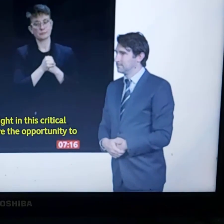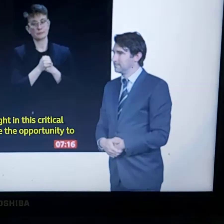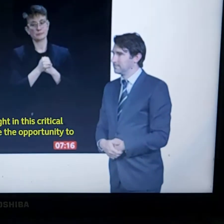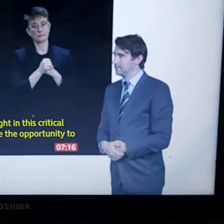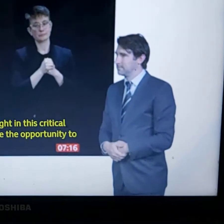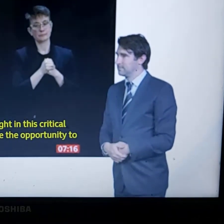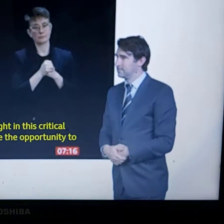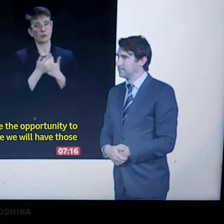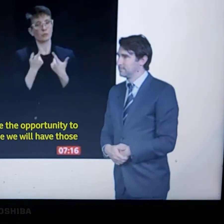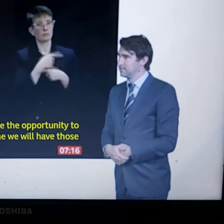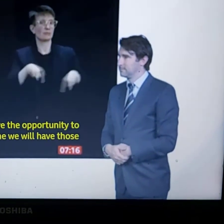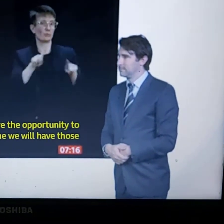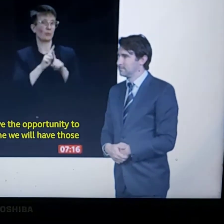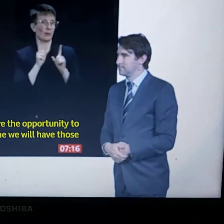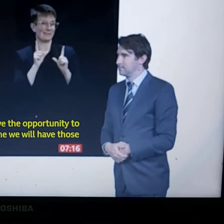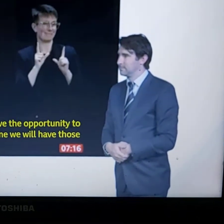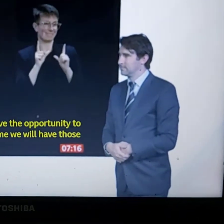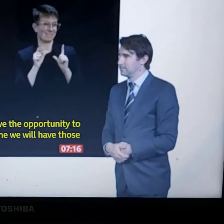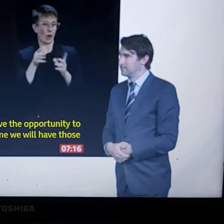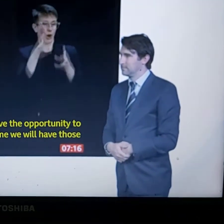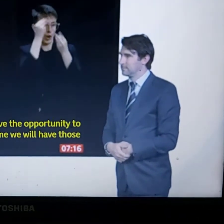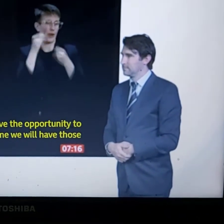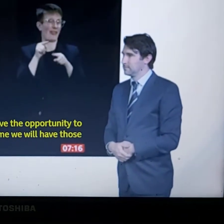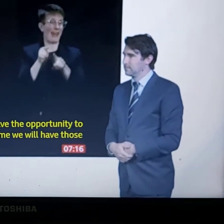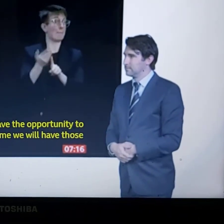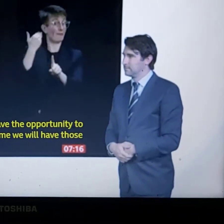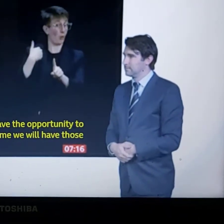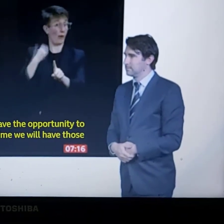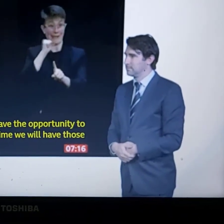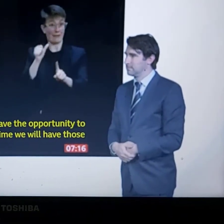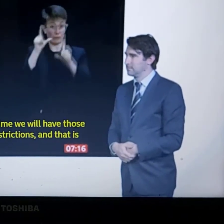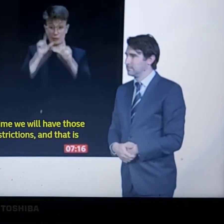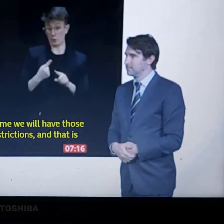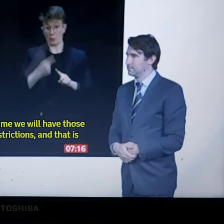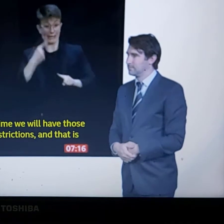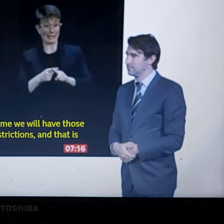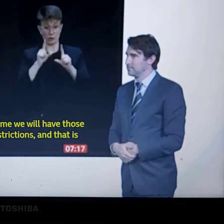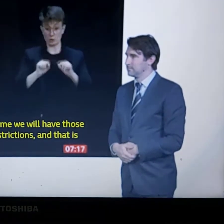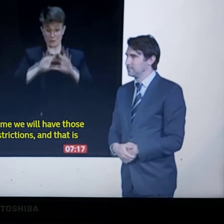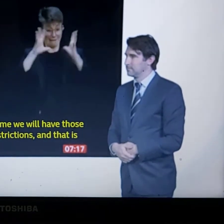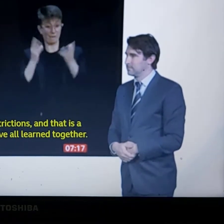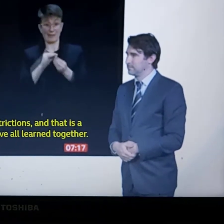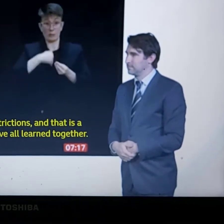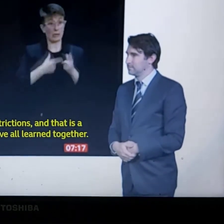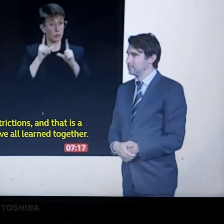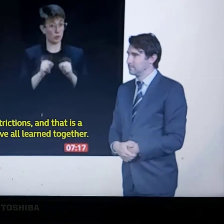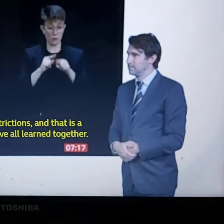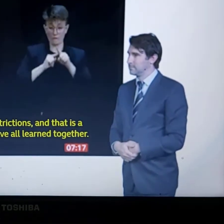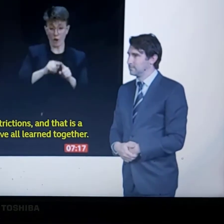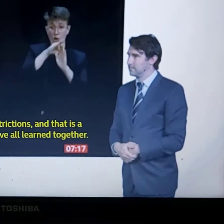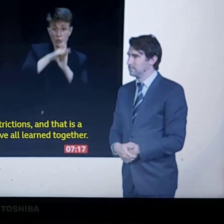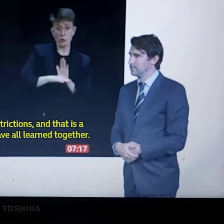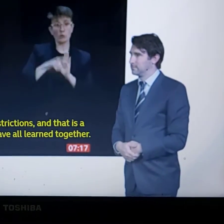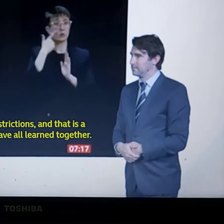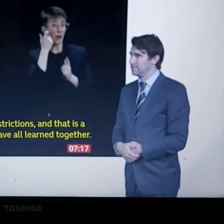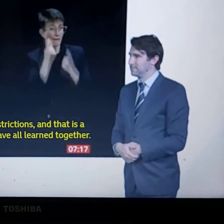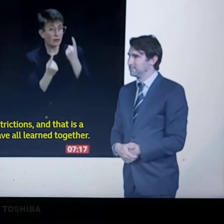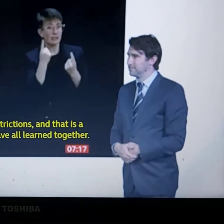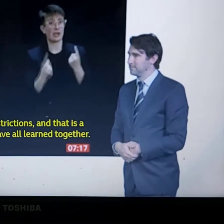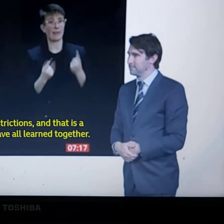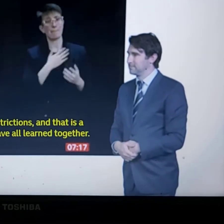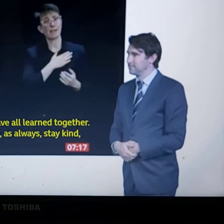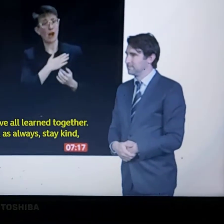have all learned together. So please, as always, stay kind, look after one another, and please stay tuned as